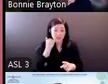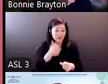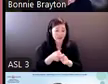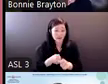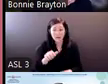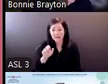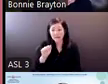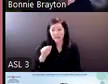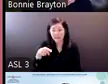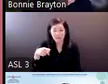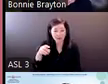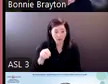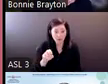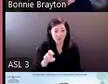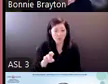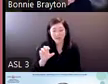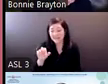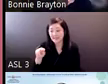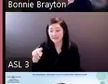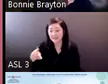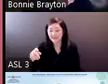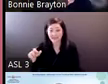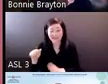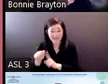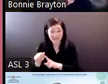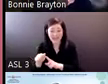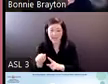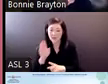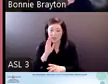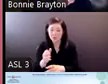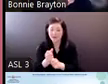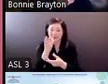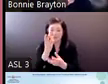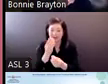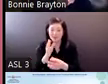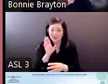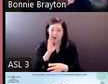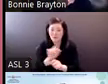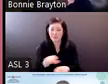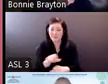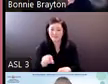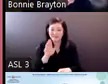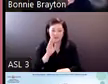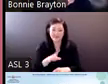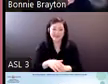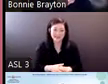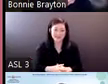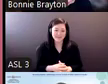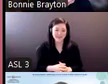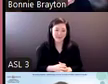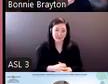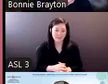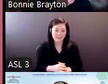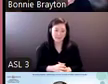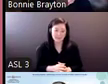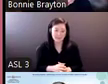or CNPEA, you will not be able to avoid information. You'll hear about it. That's a promise.